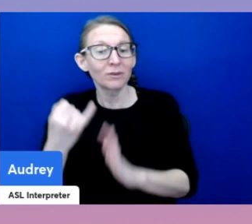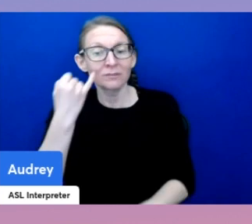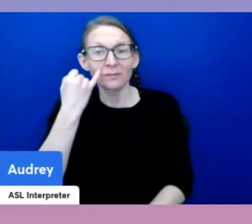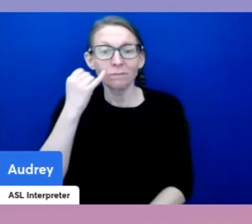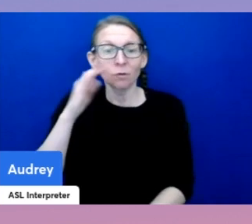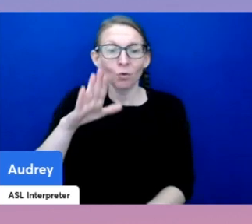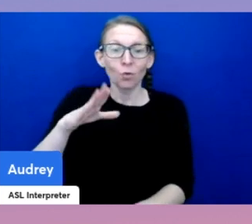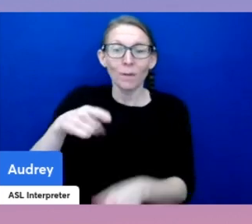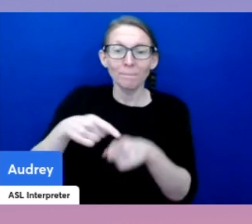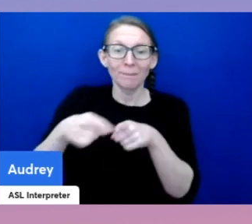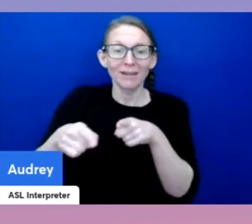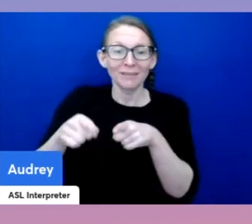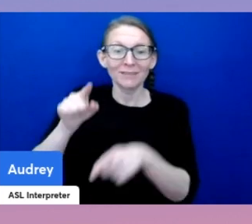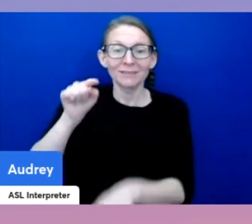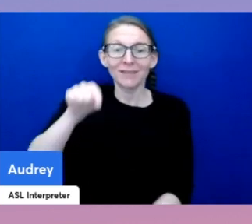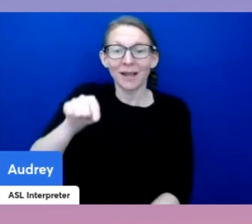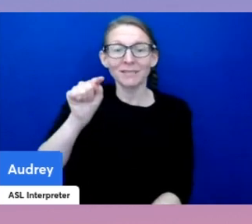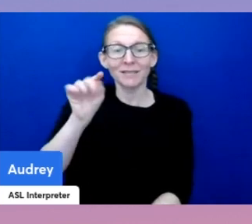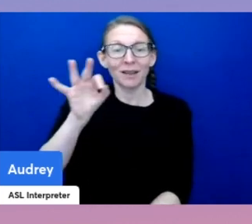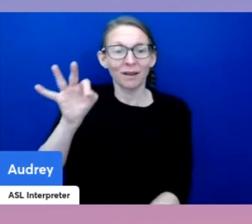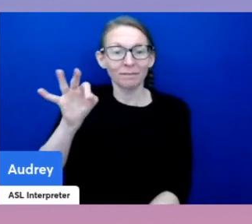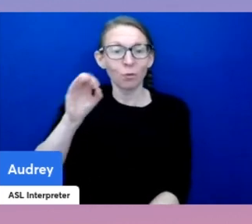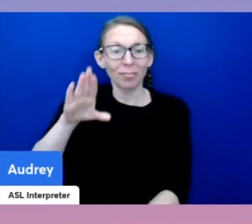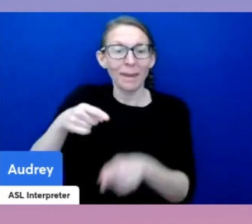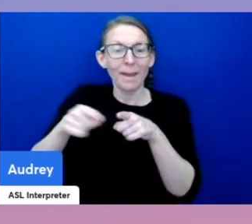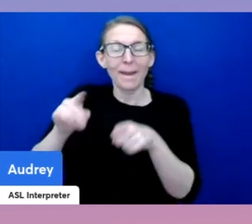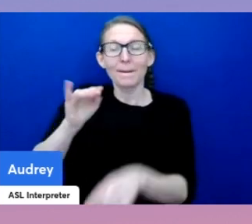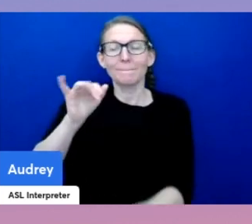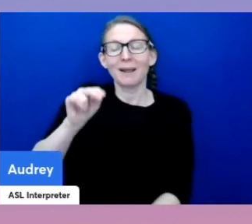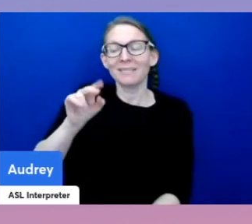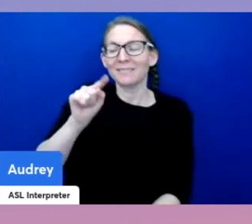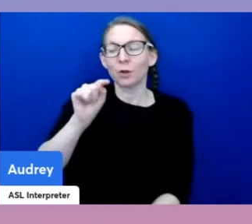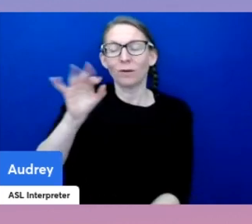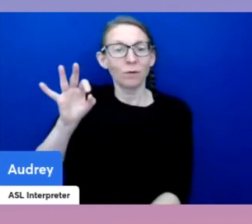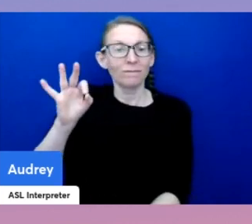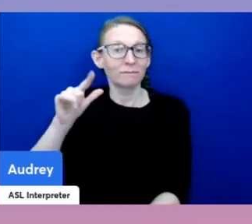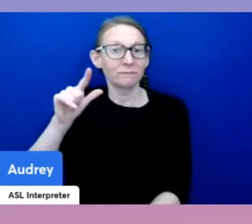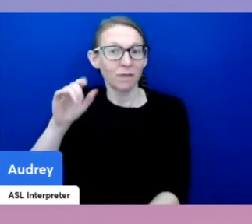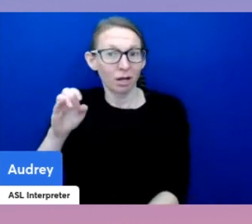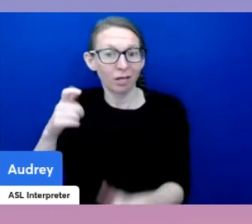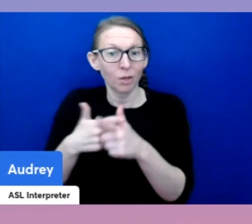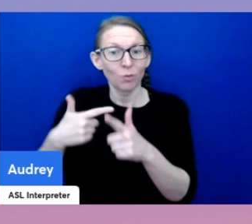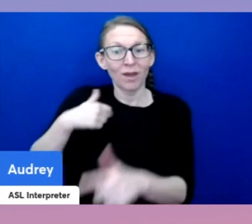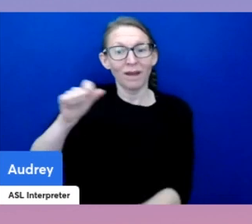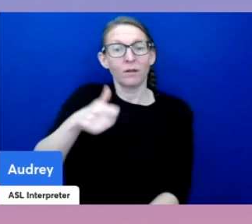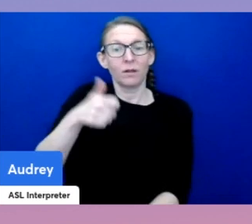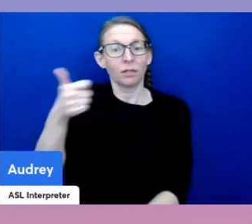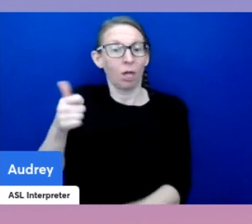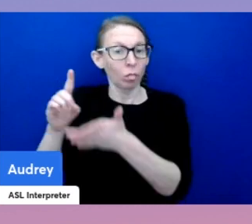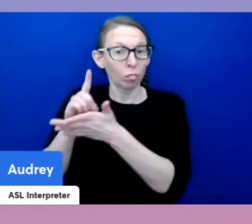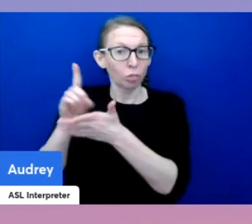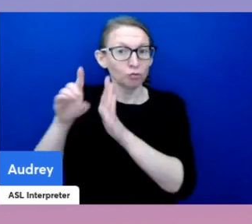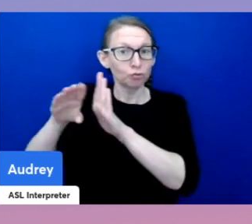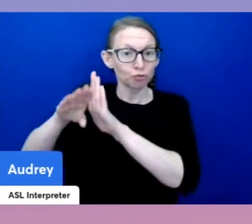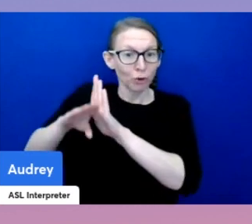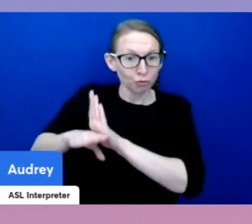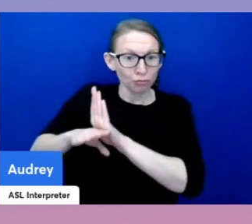main.tf or main.terraform file, and then you have the another directory, for